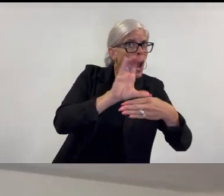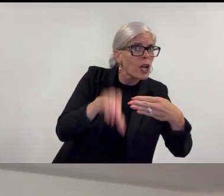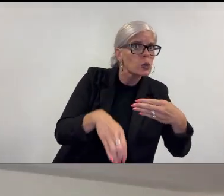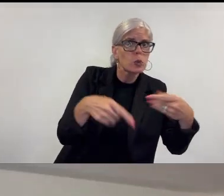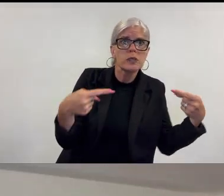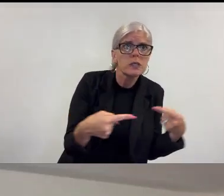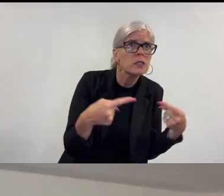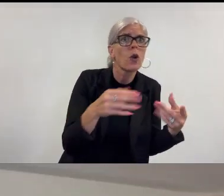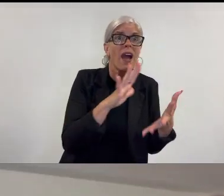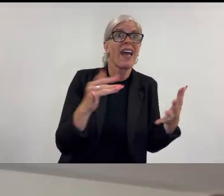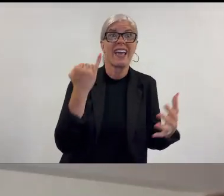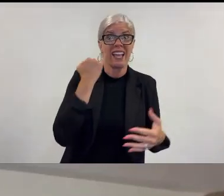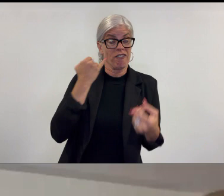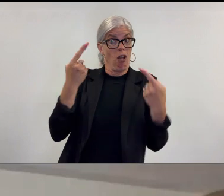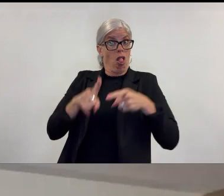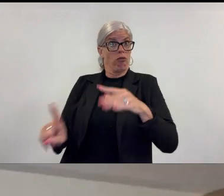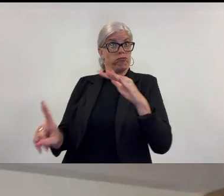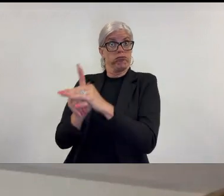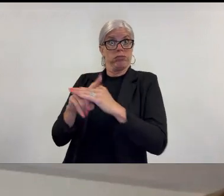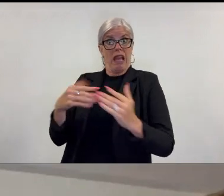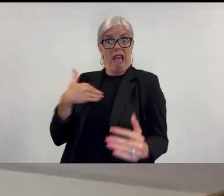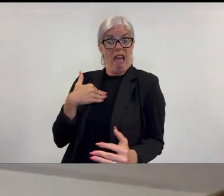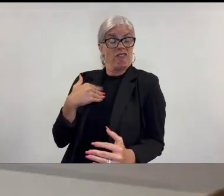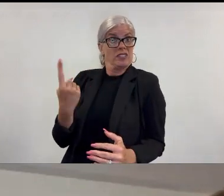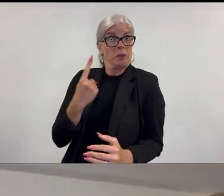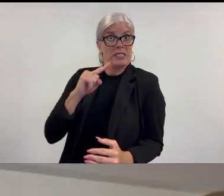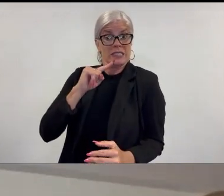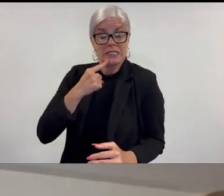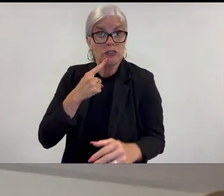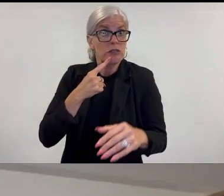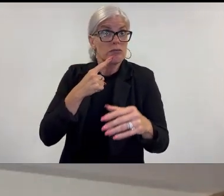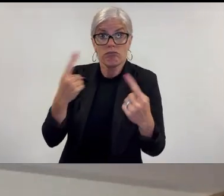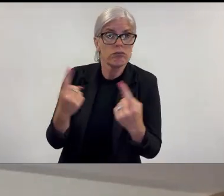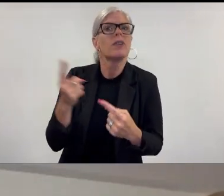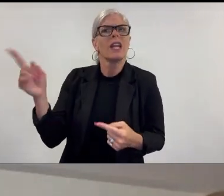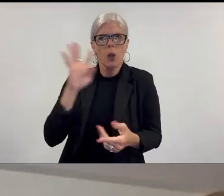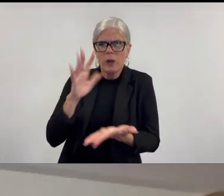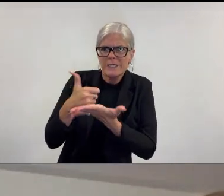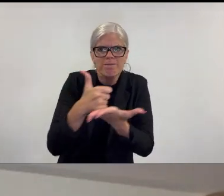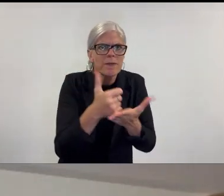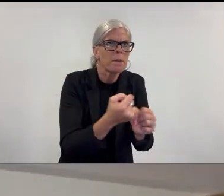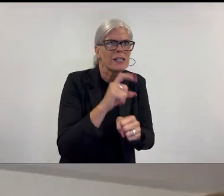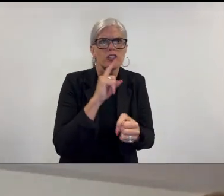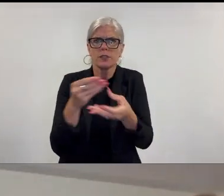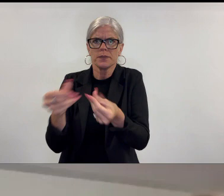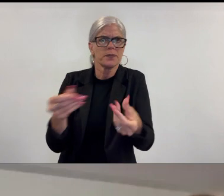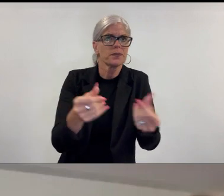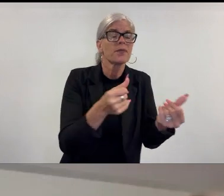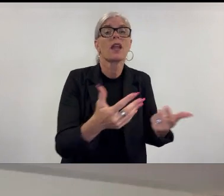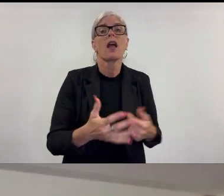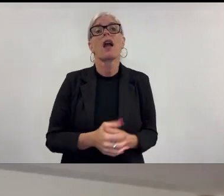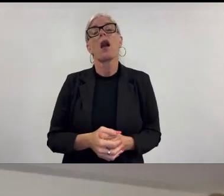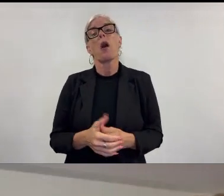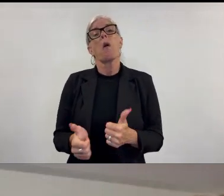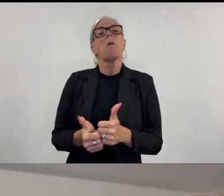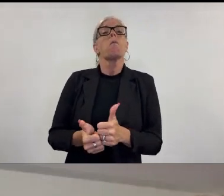base to the translational part, will have a medical monitor to make sure that there are no consequences,